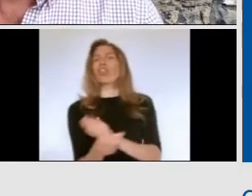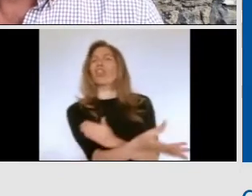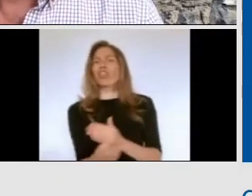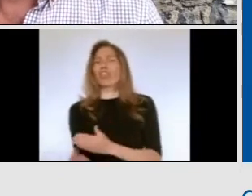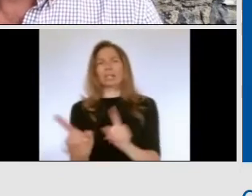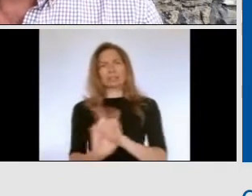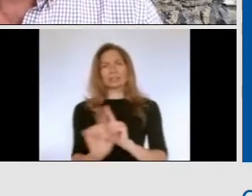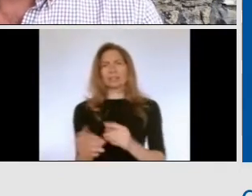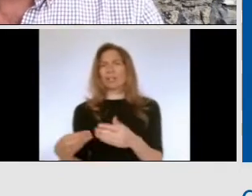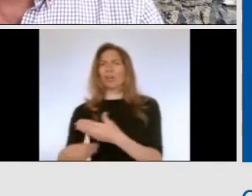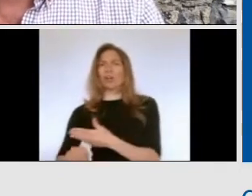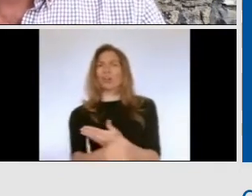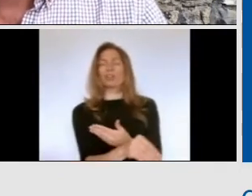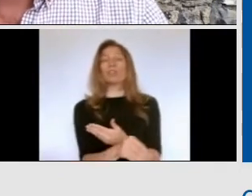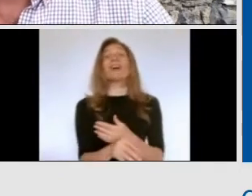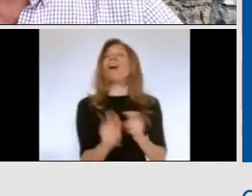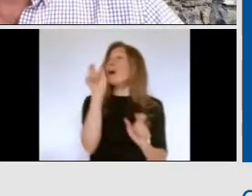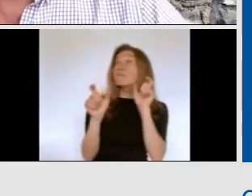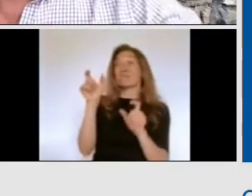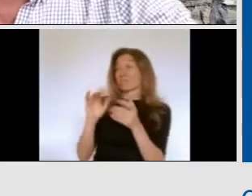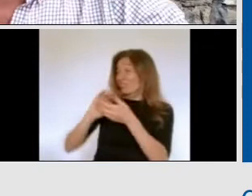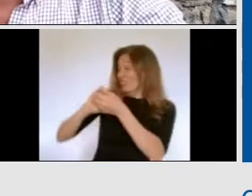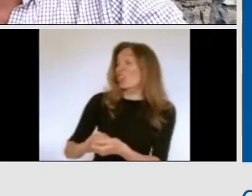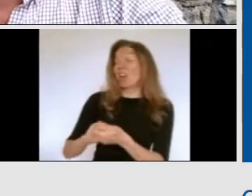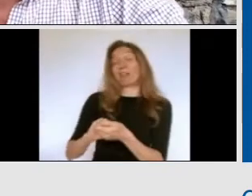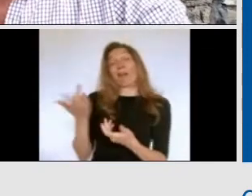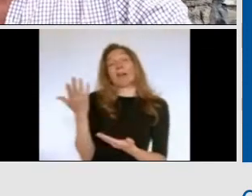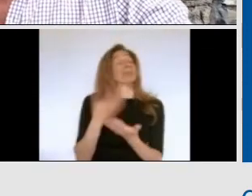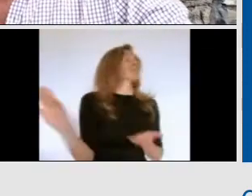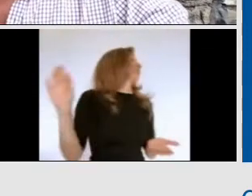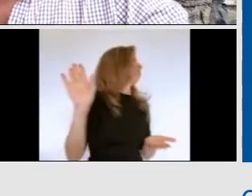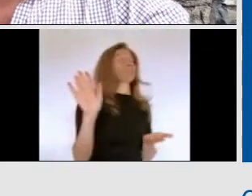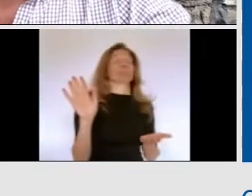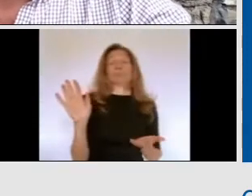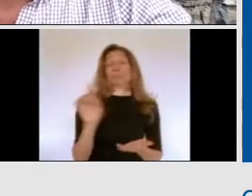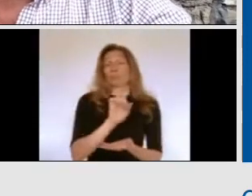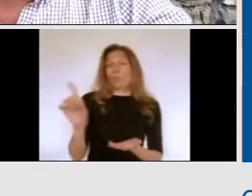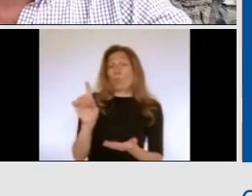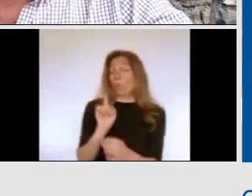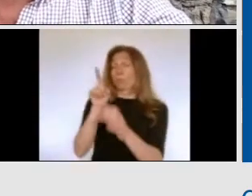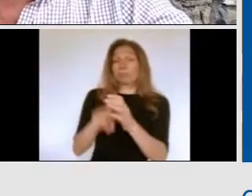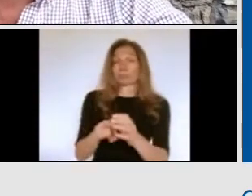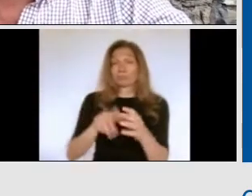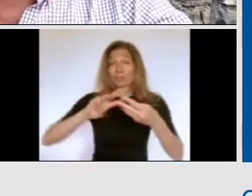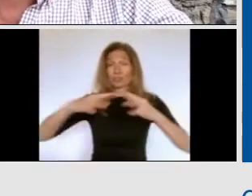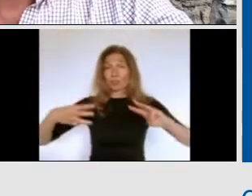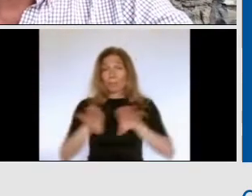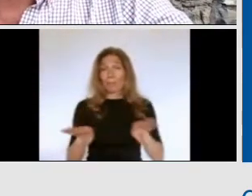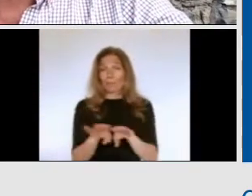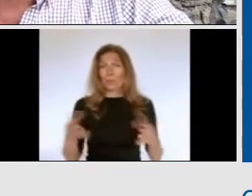we don't have a platform that people trust, then people simply won't use it. So I think the ethical and